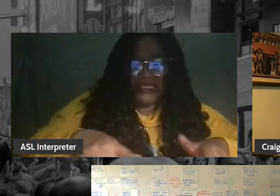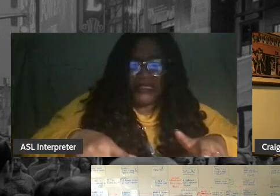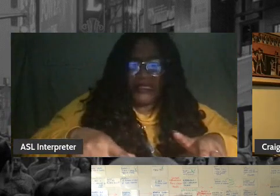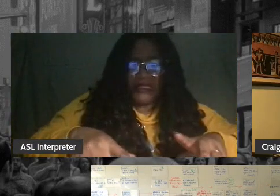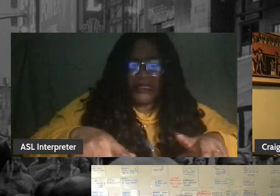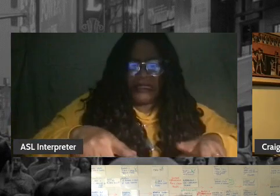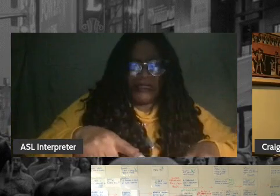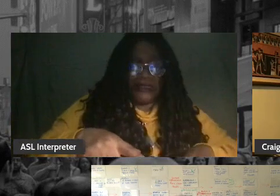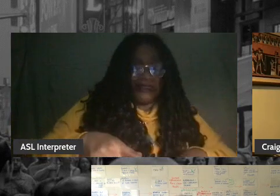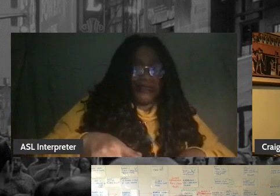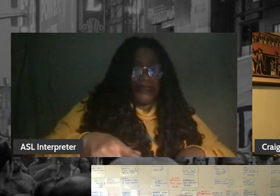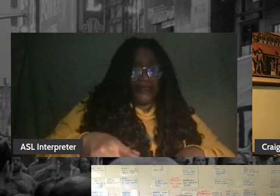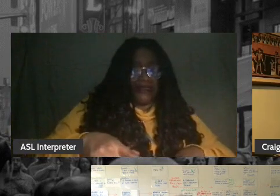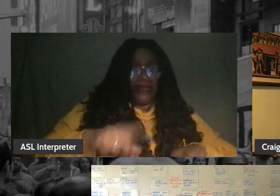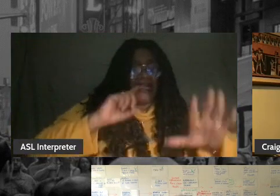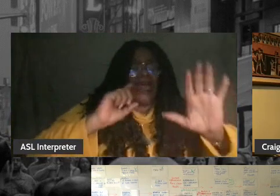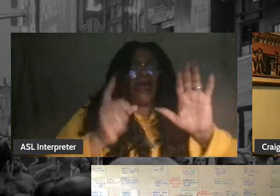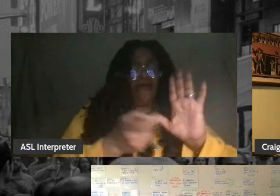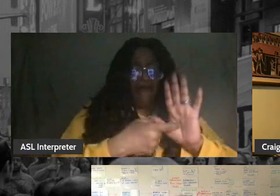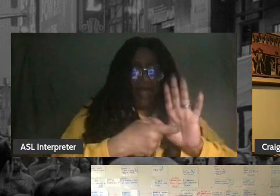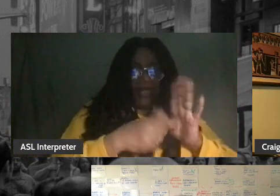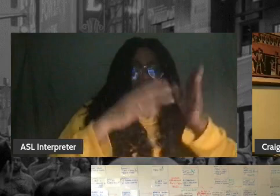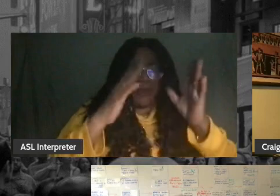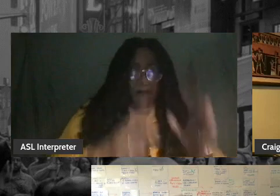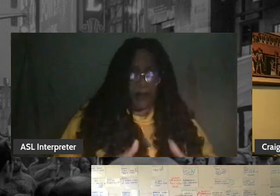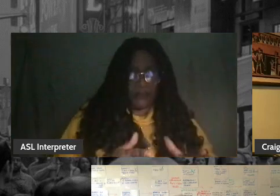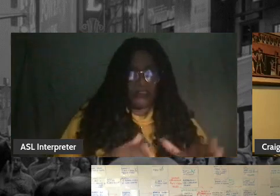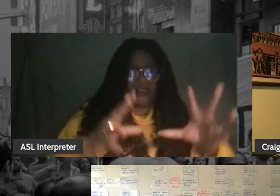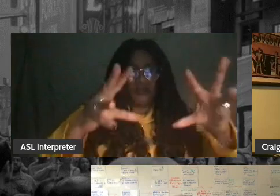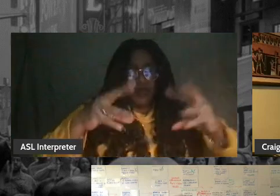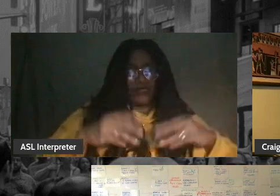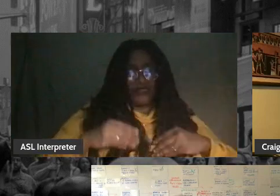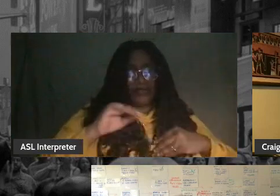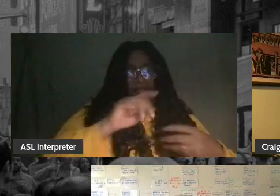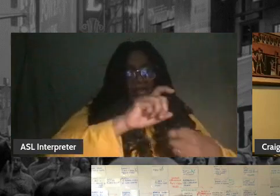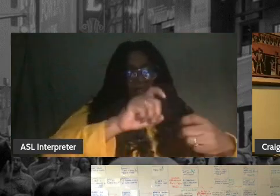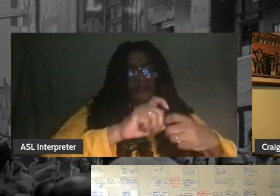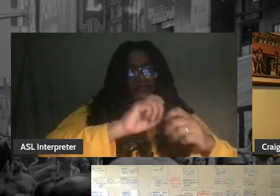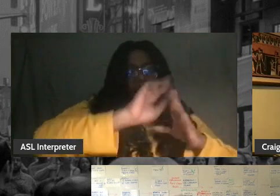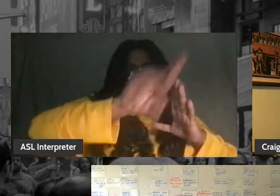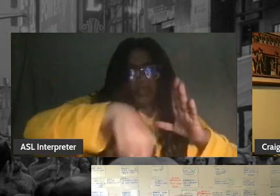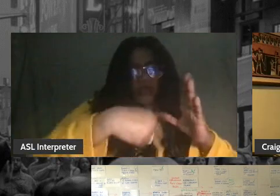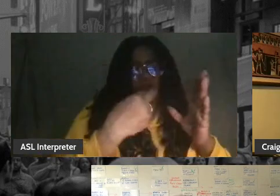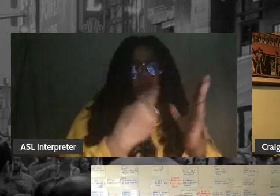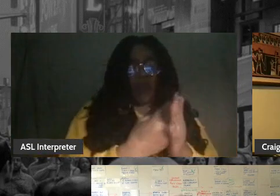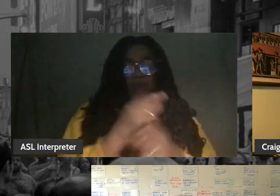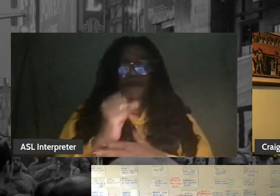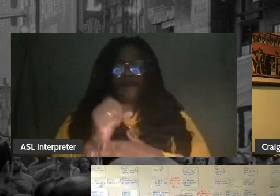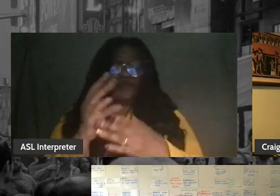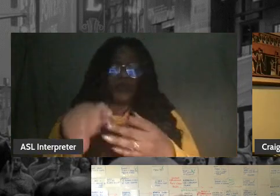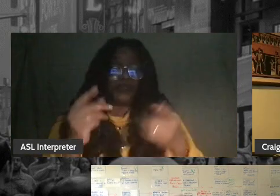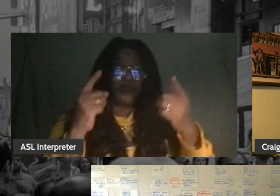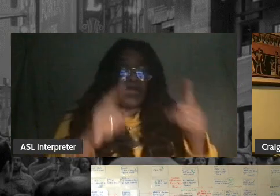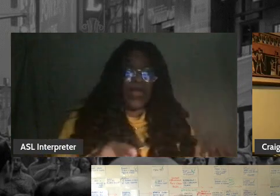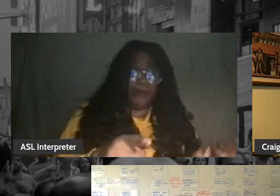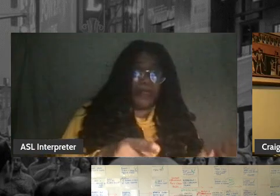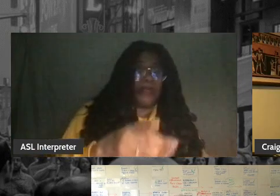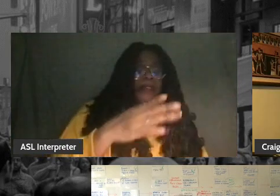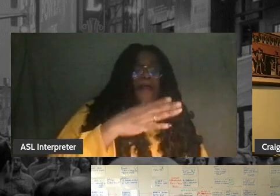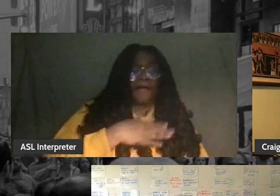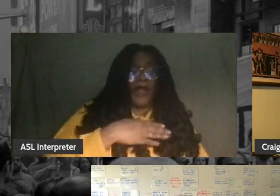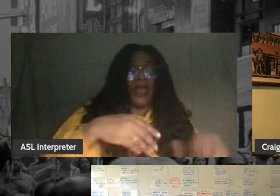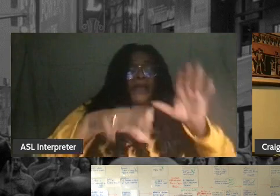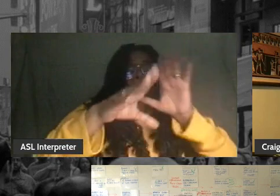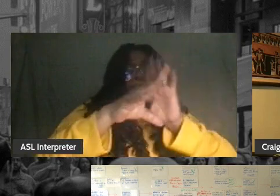that person to play the role. So over the years, what happened is my movies were stymied.